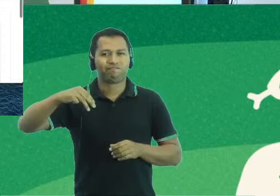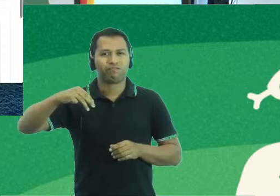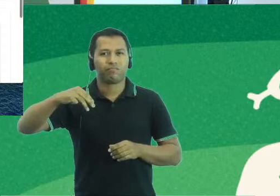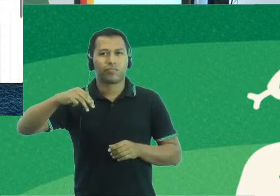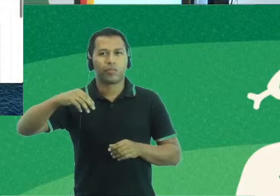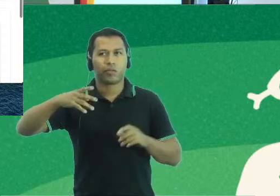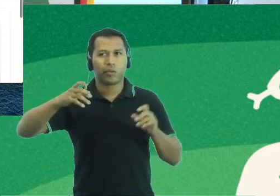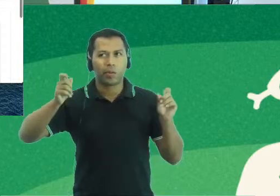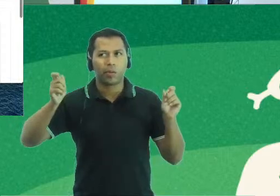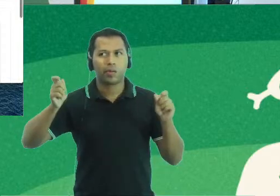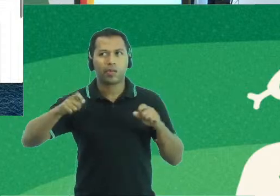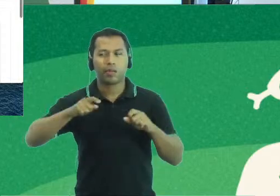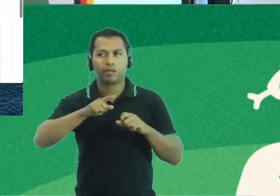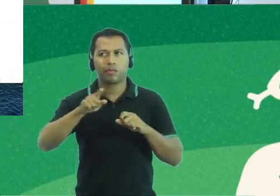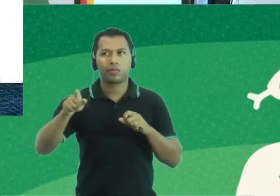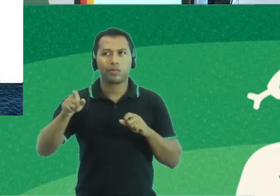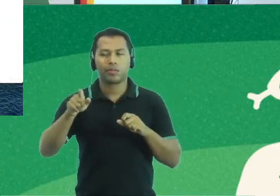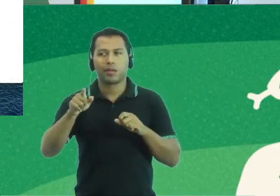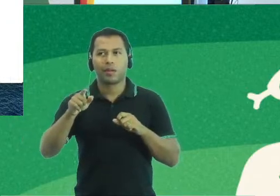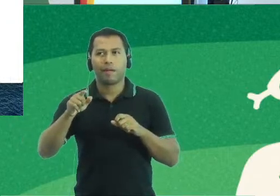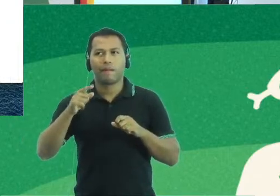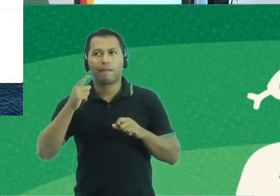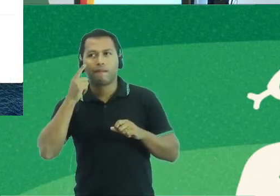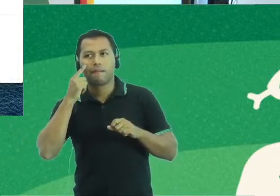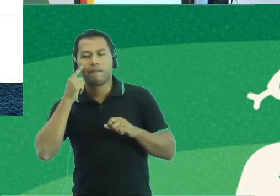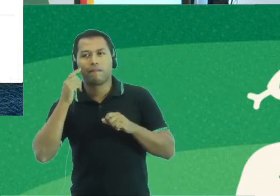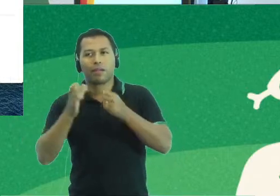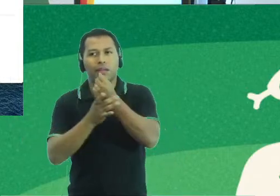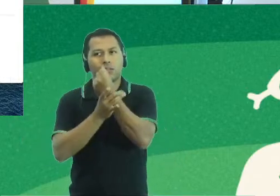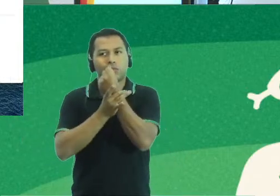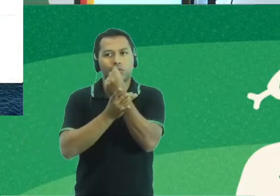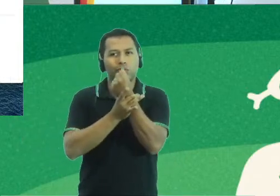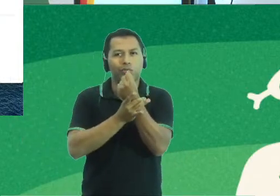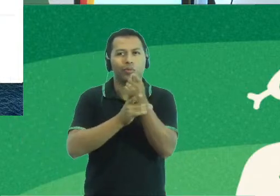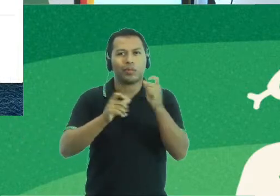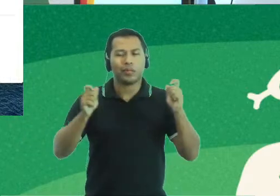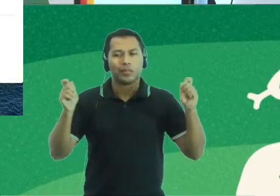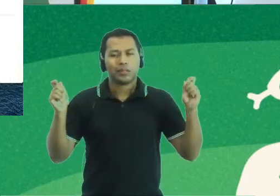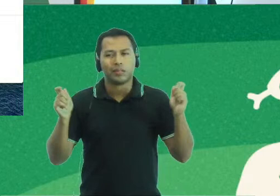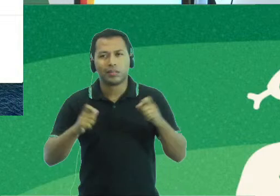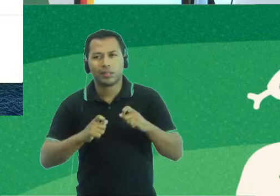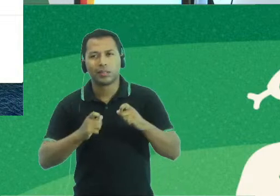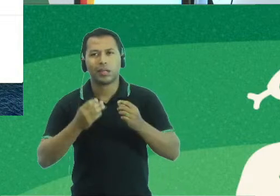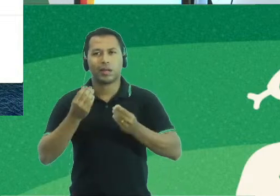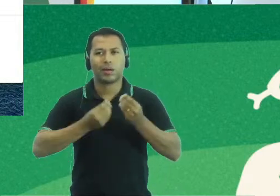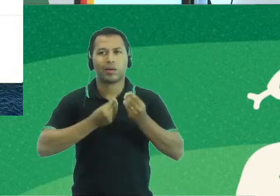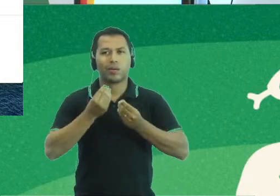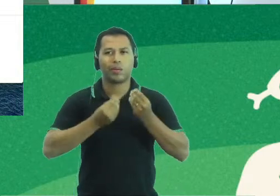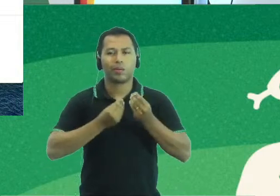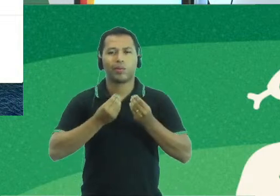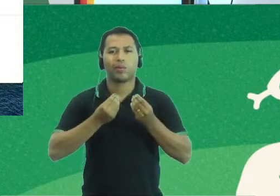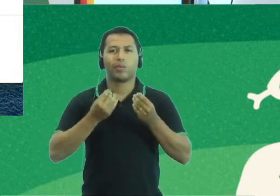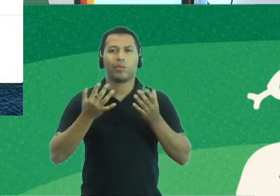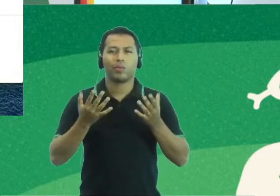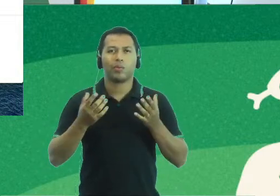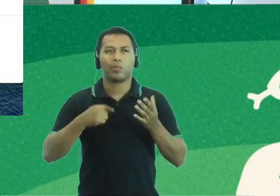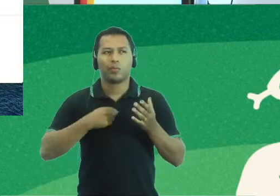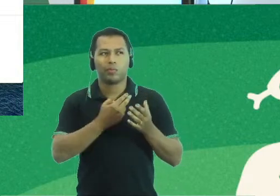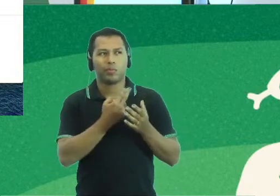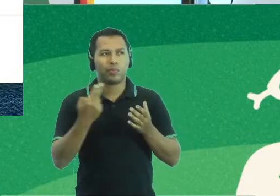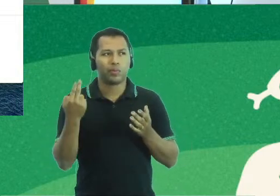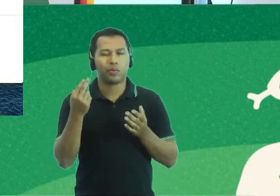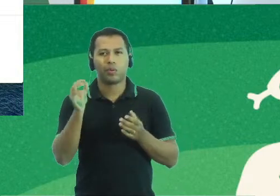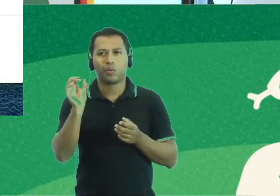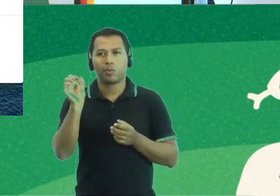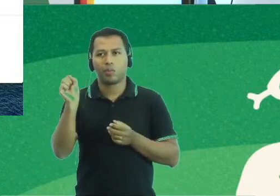your domain. I bought the domain address samag.nu because my name is Sam Agnew, and I thought it sounded funny. So for all